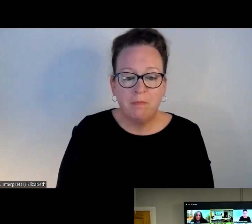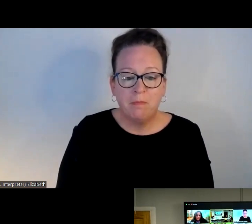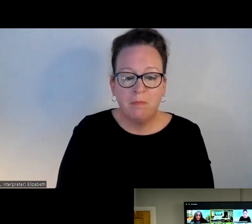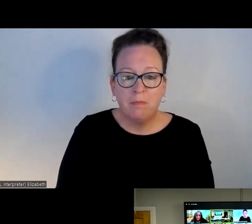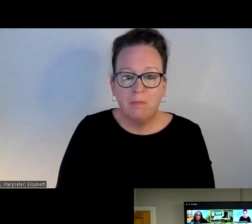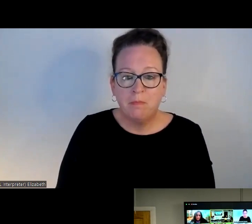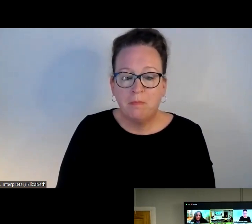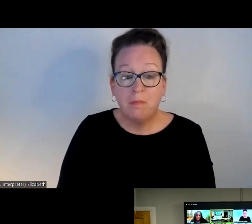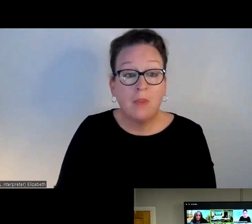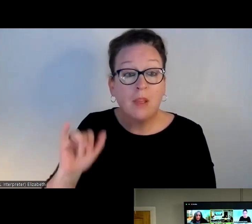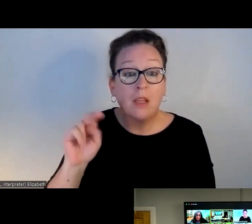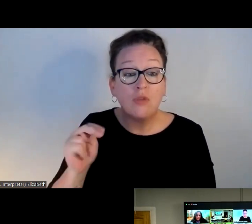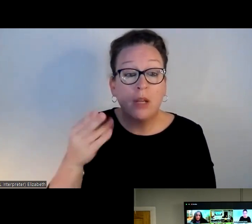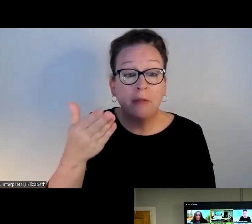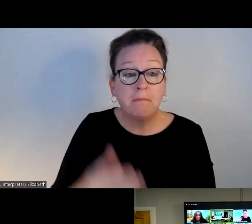Jen. Jen.